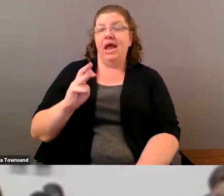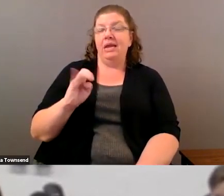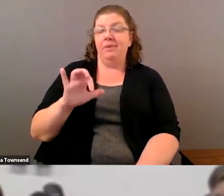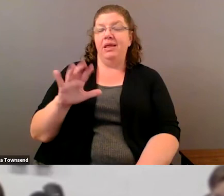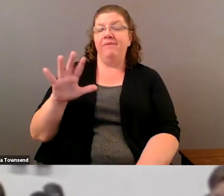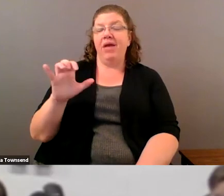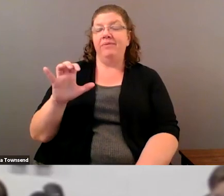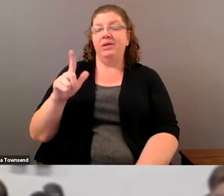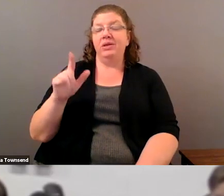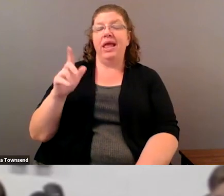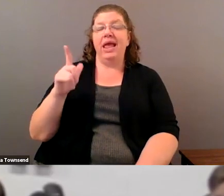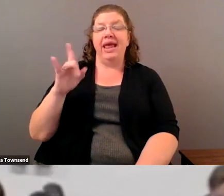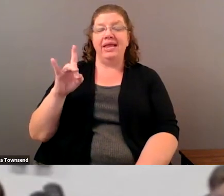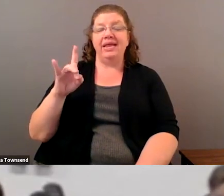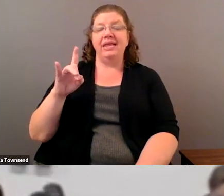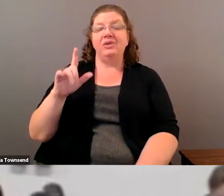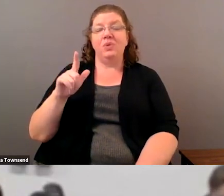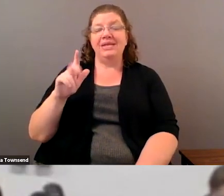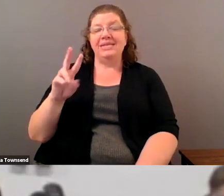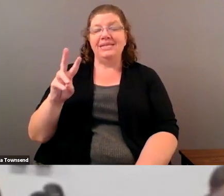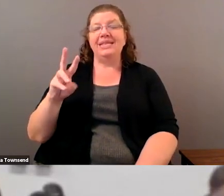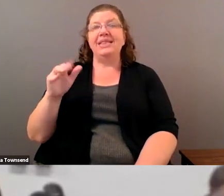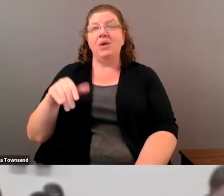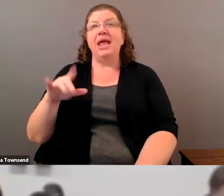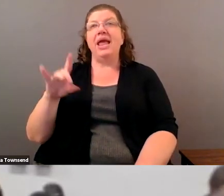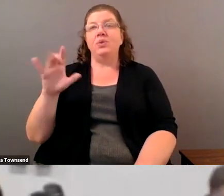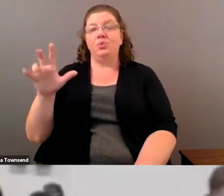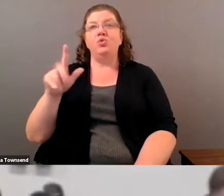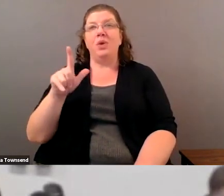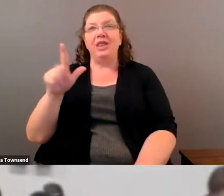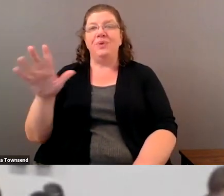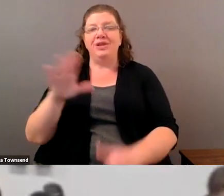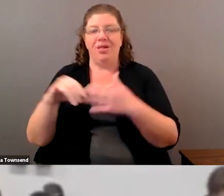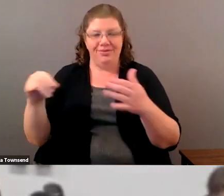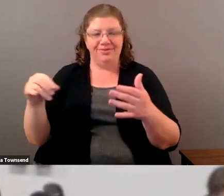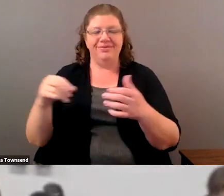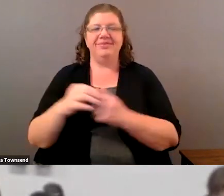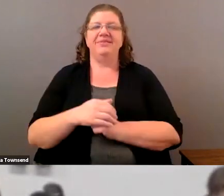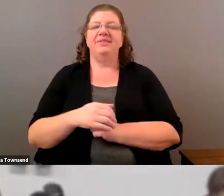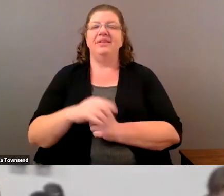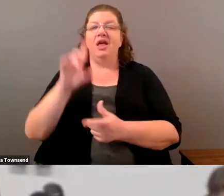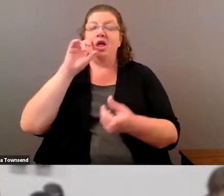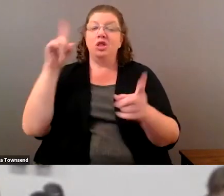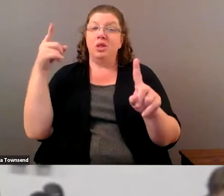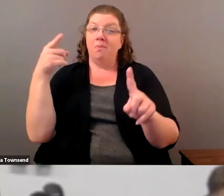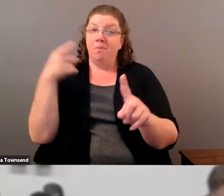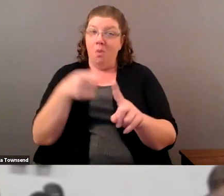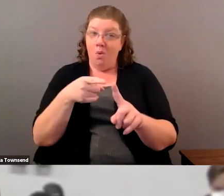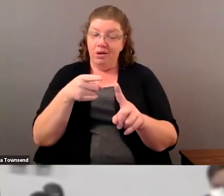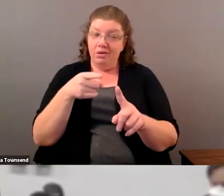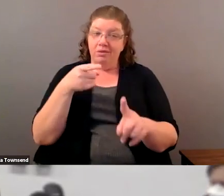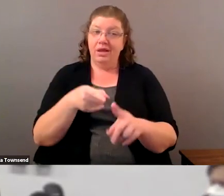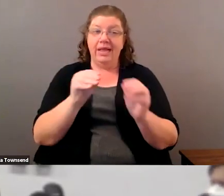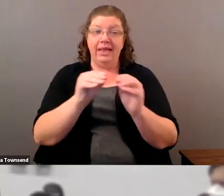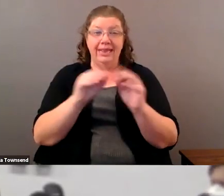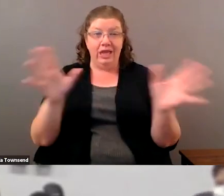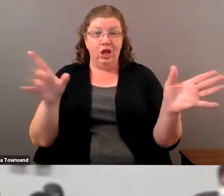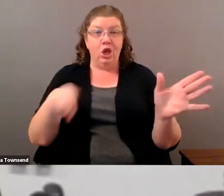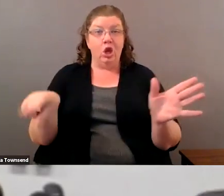$9,526,893. What we're bringing forward tonight, and I wanted to make this point to the board very clear because you have